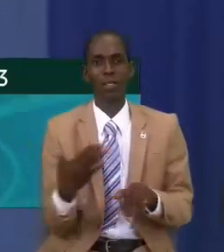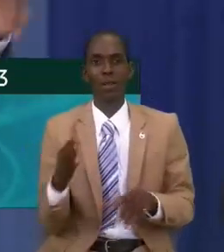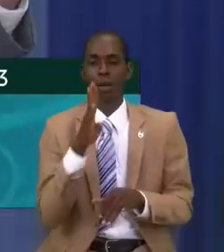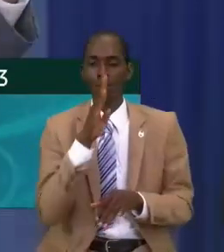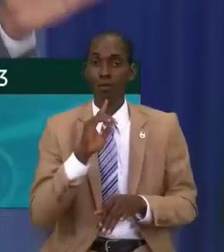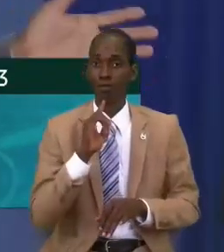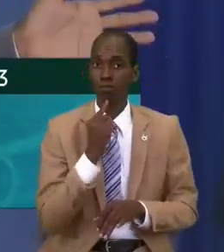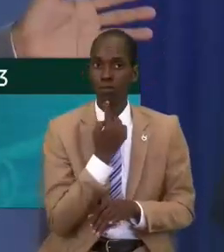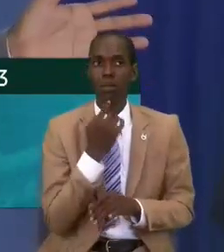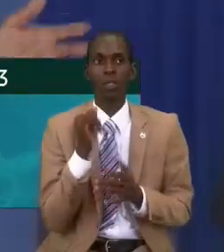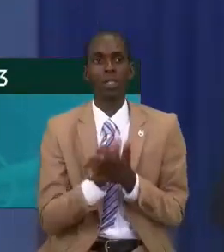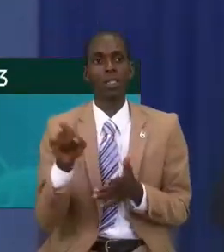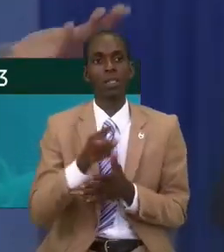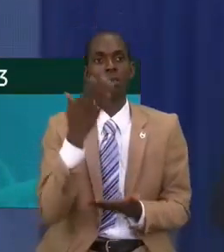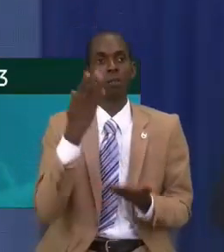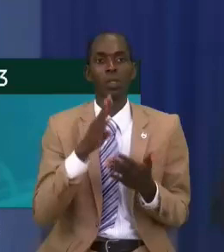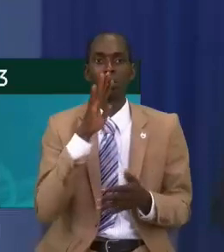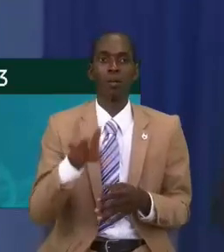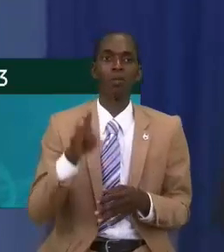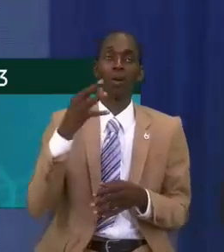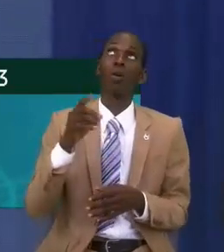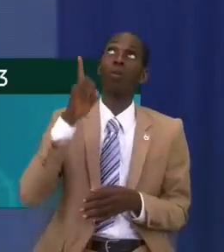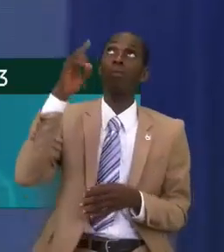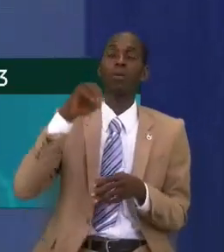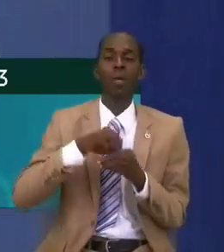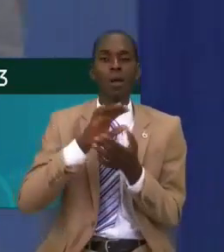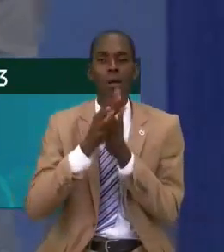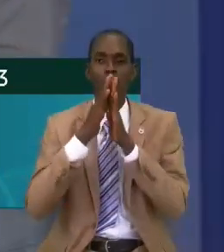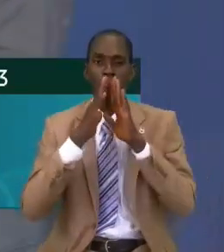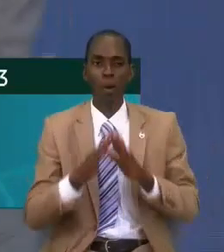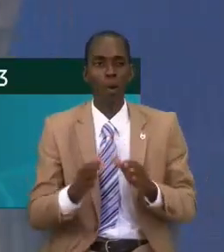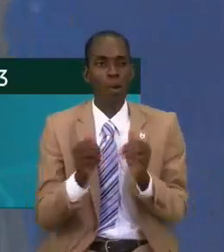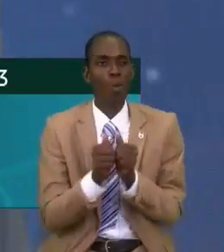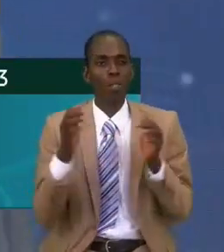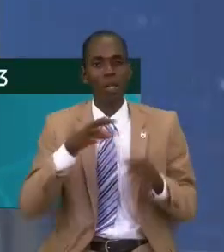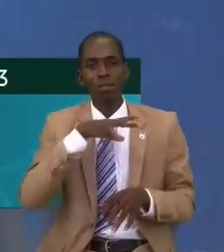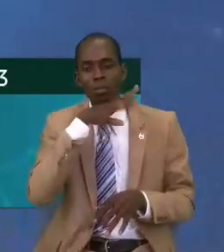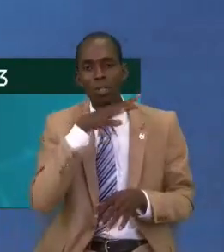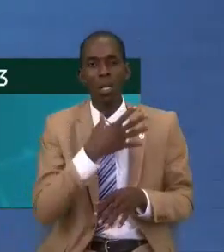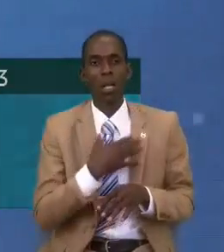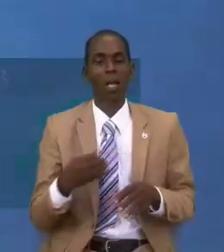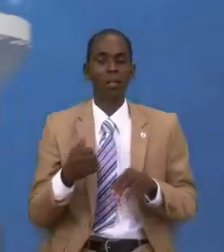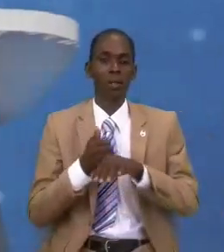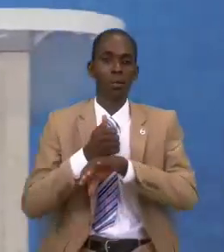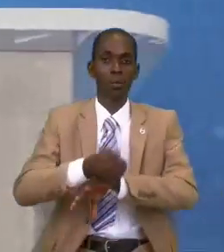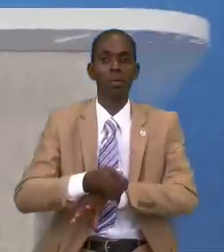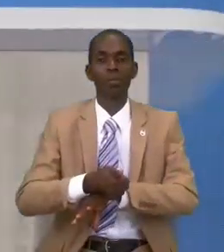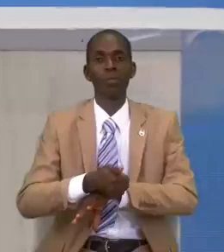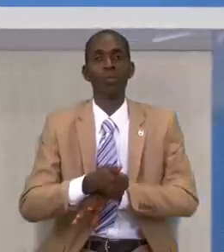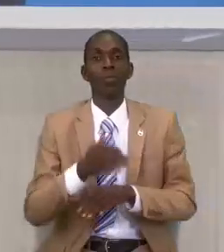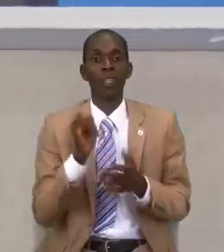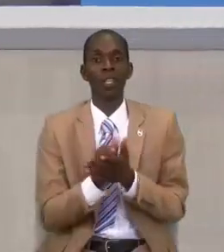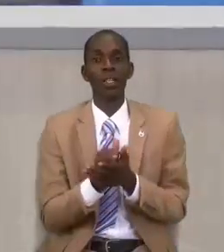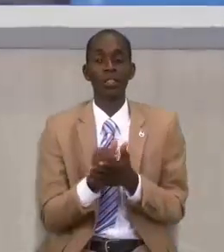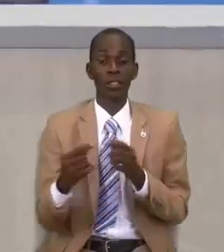peace, without spot and blameless. That day is about coming. Christ is about to